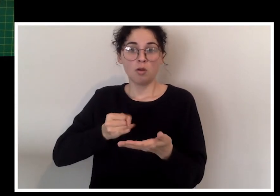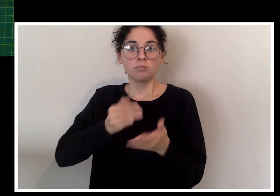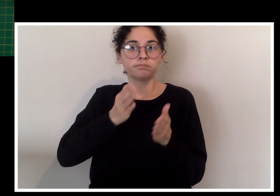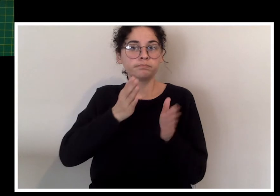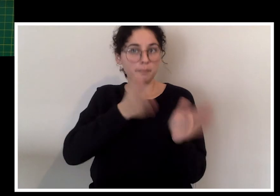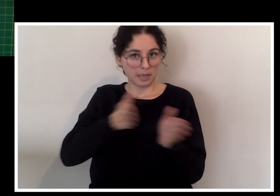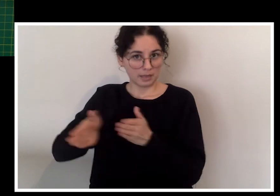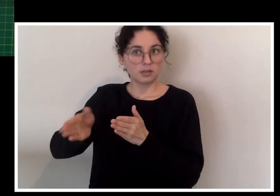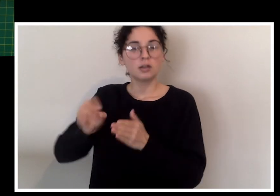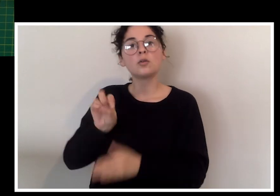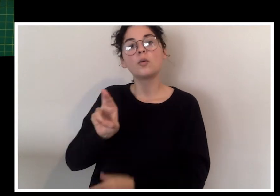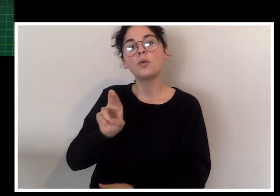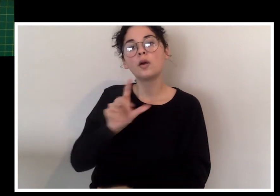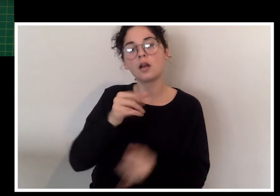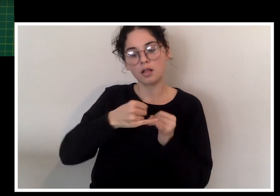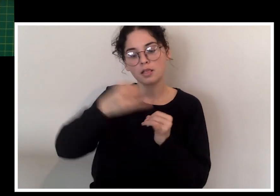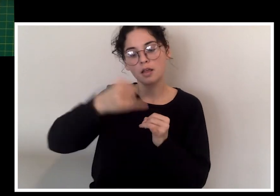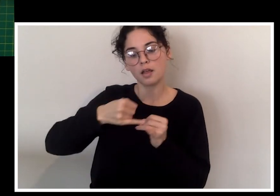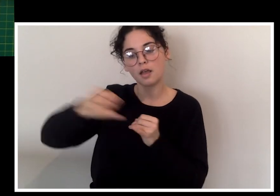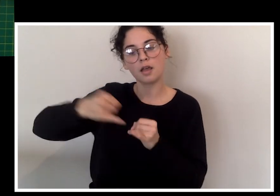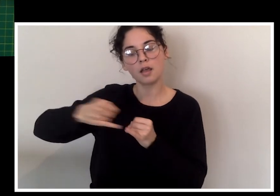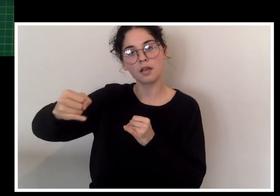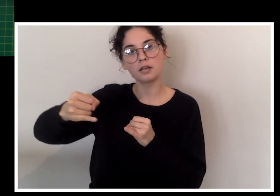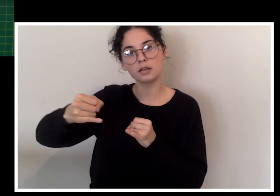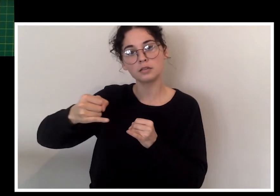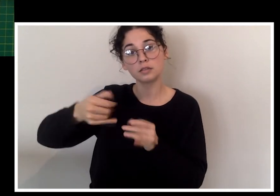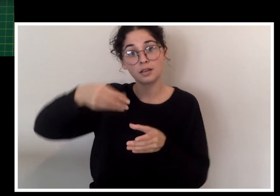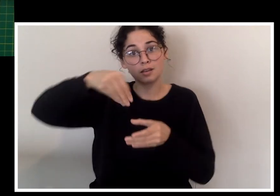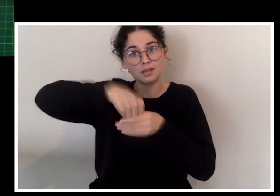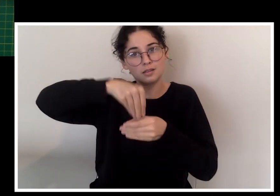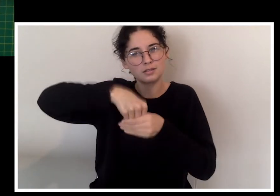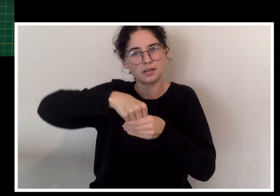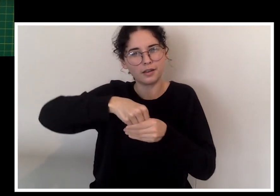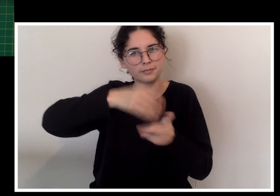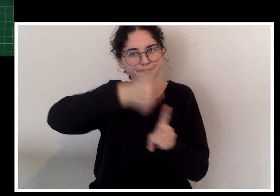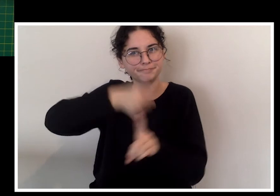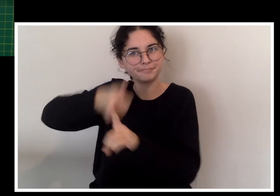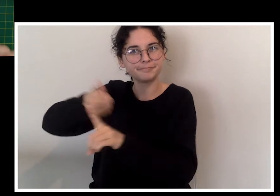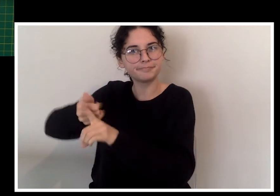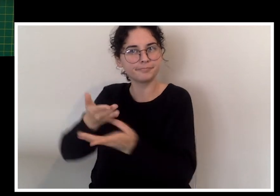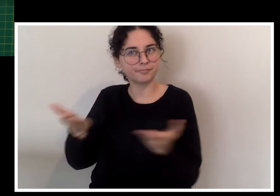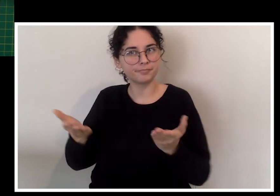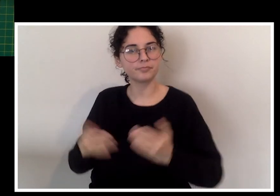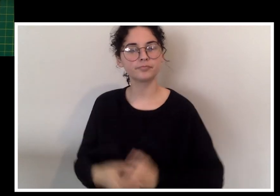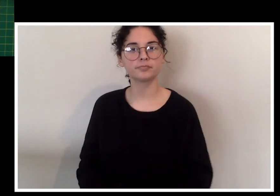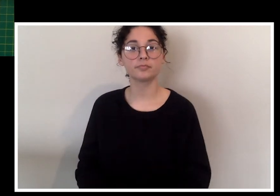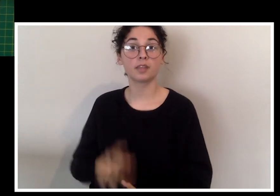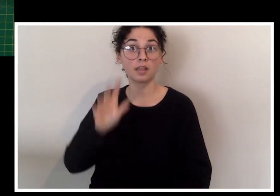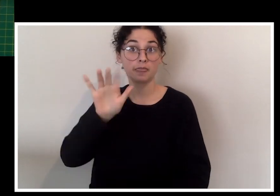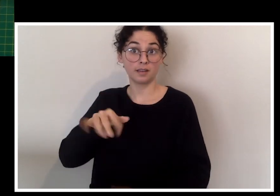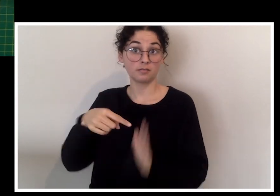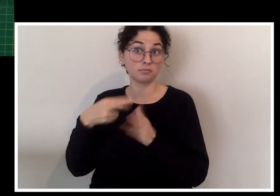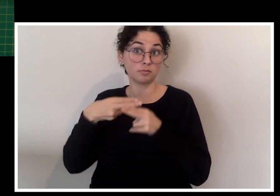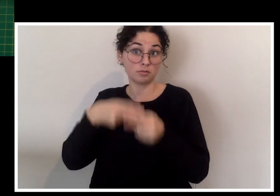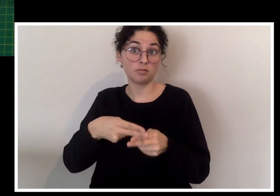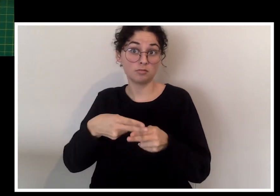or lines inside each object. And that's the positive space. You